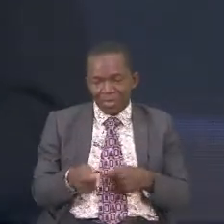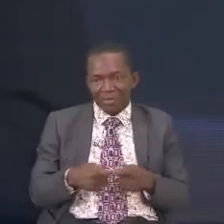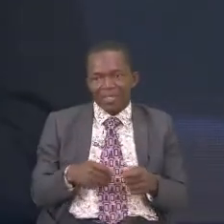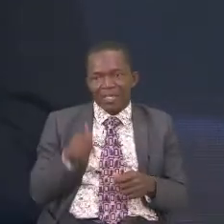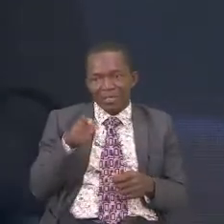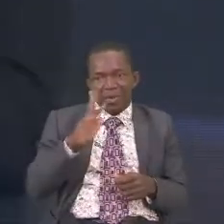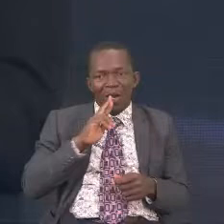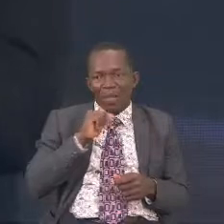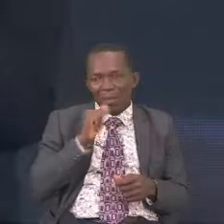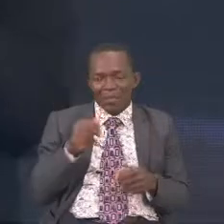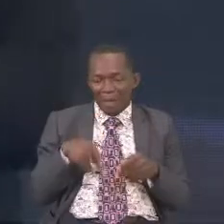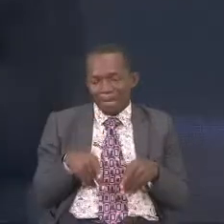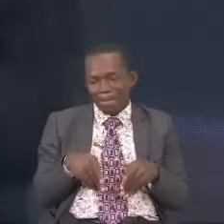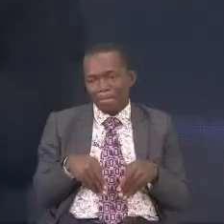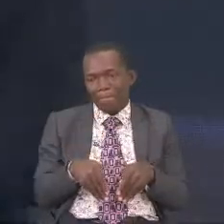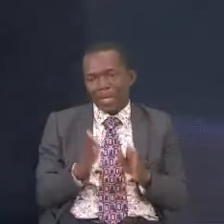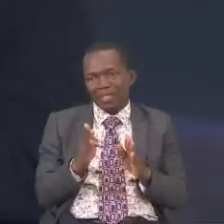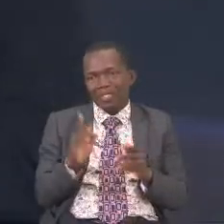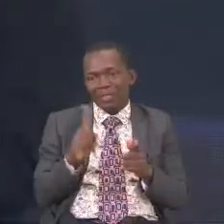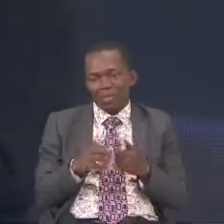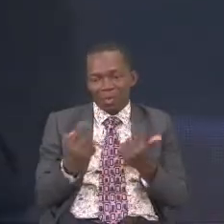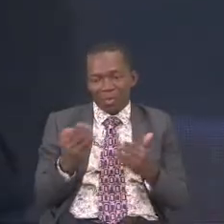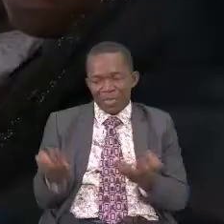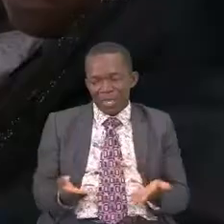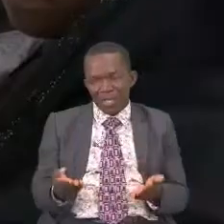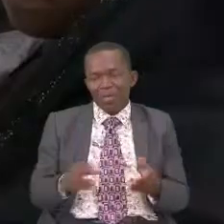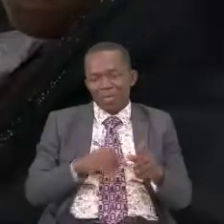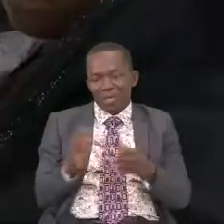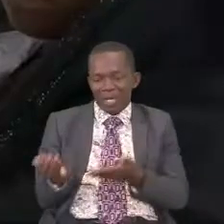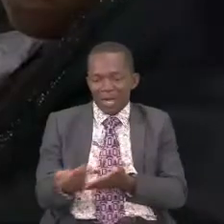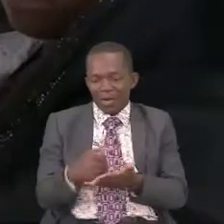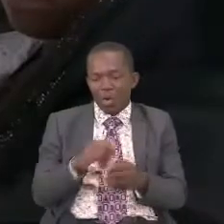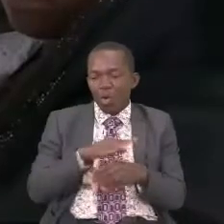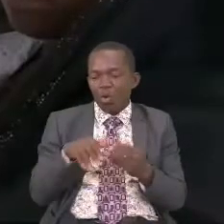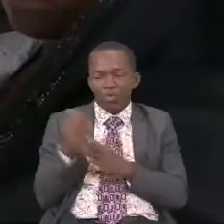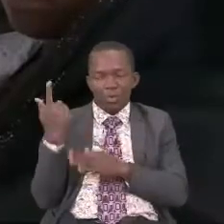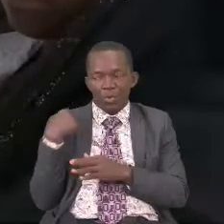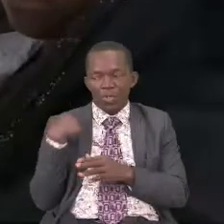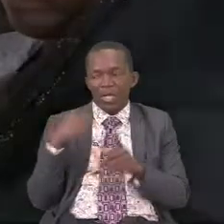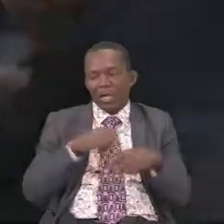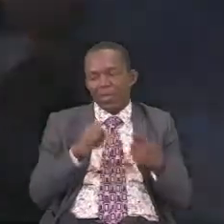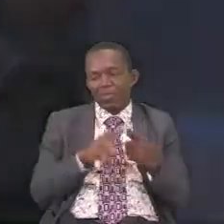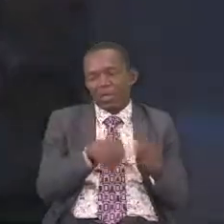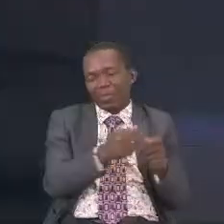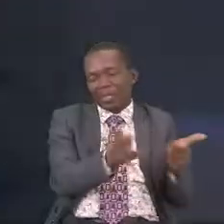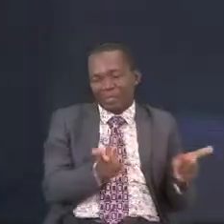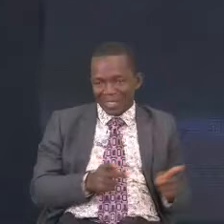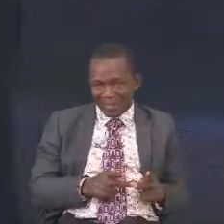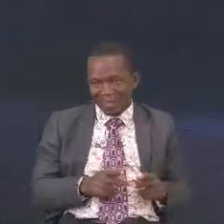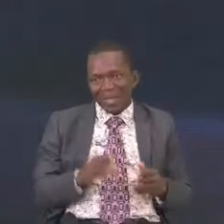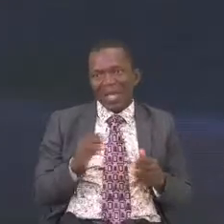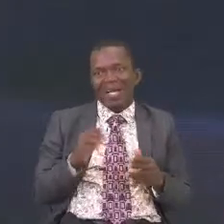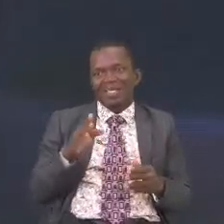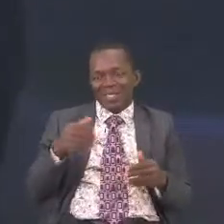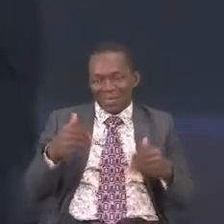come here. Please pack your load, go to another place." And the lady didn't understand. The lady